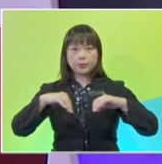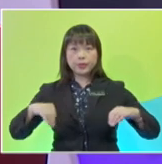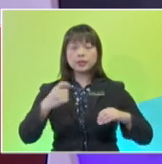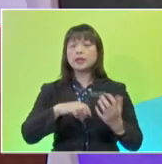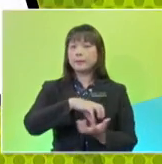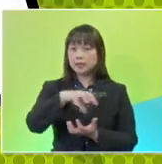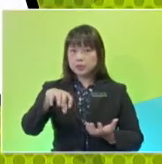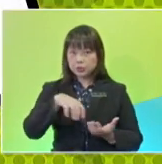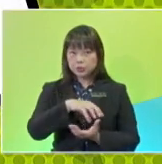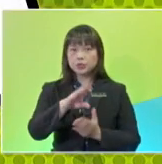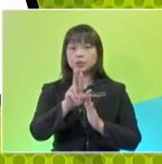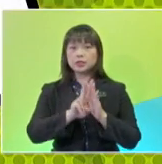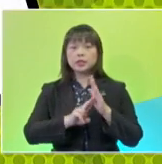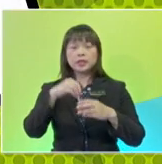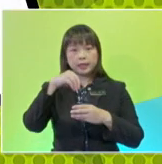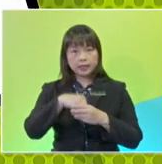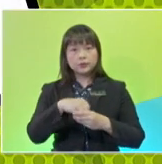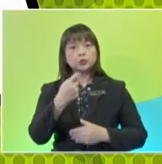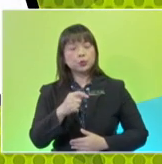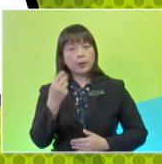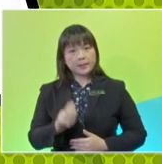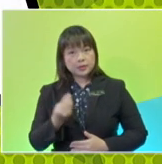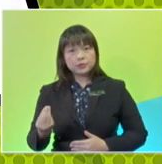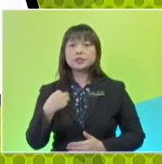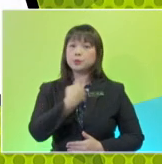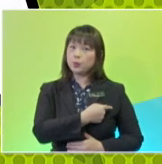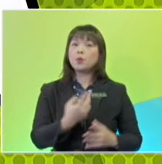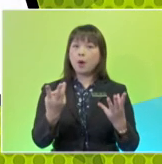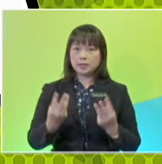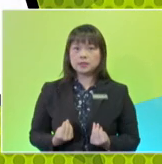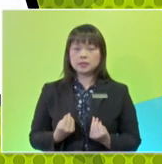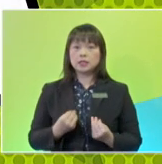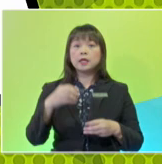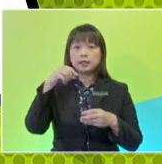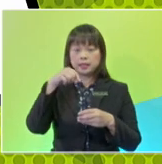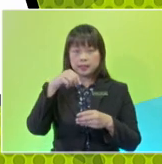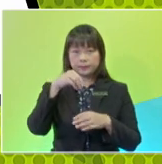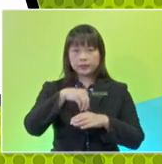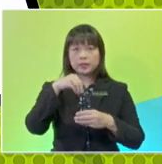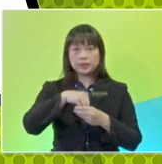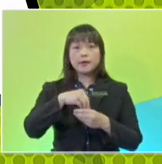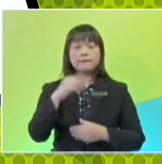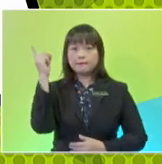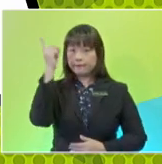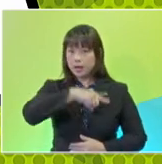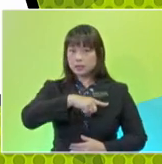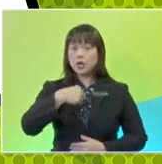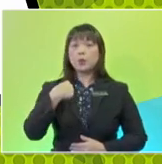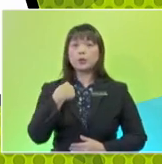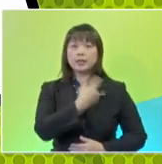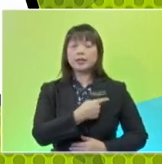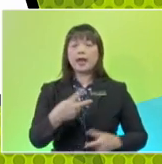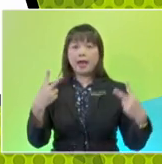into materials that we need, we want? Okay. Okay. So in front of us, there are altogether 5 types